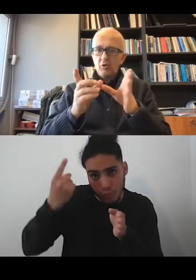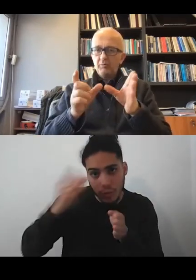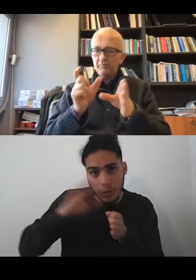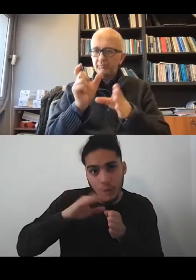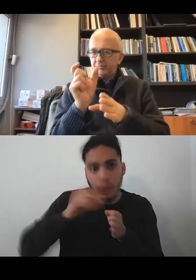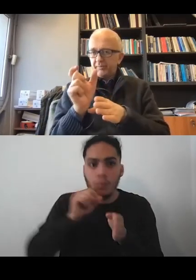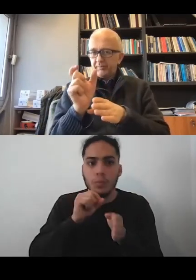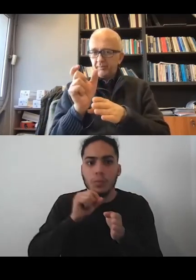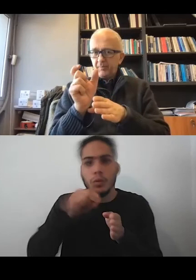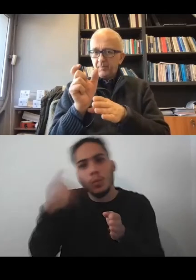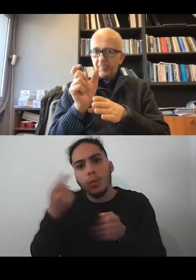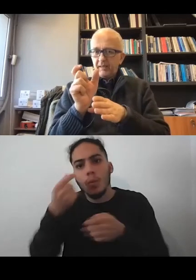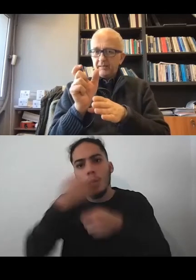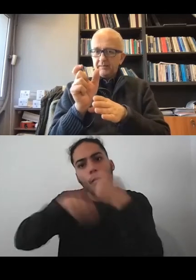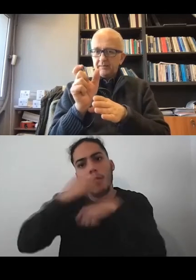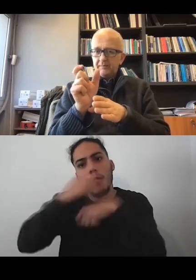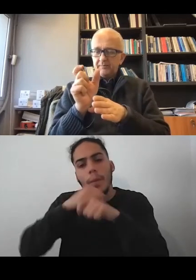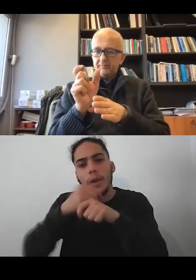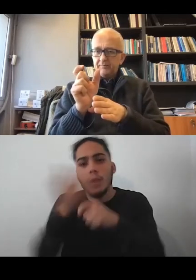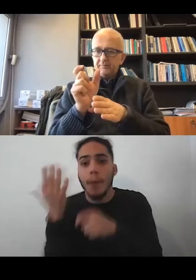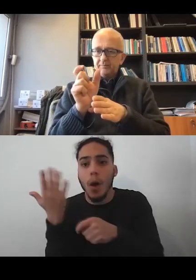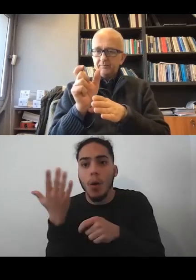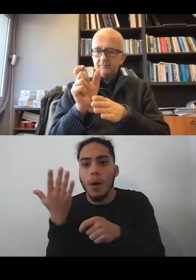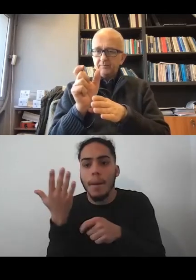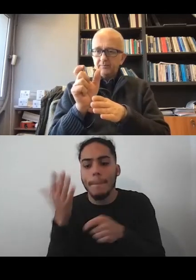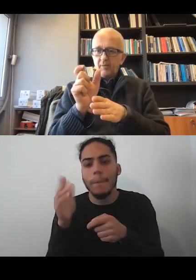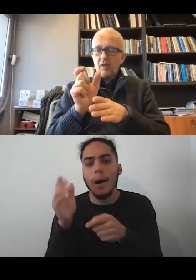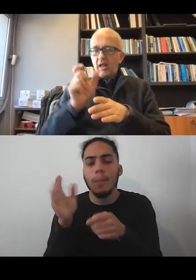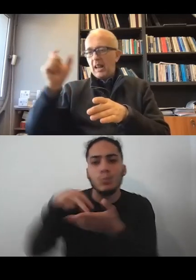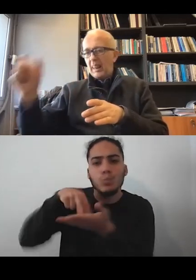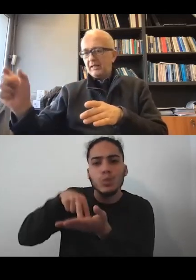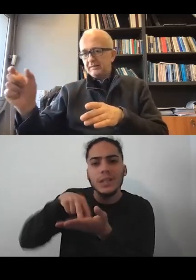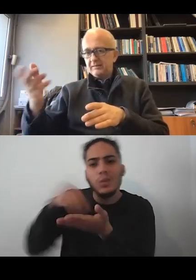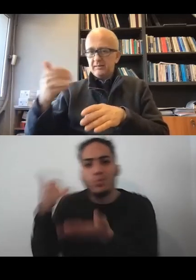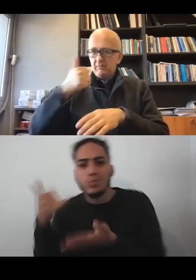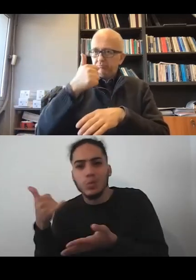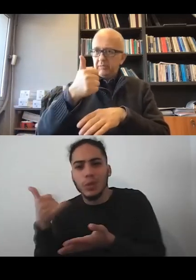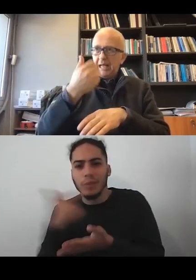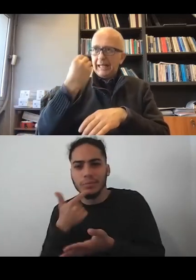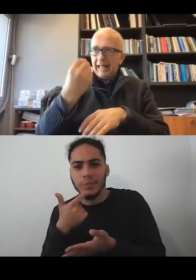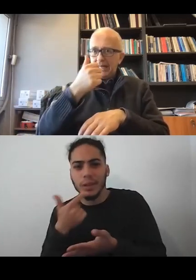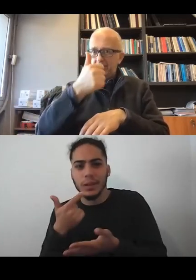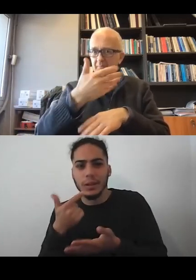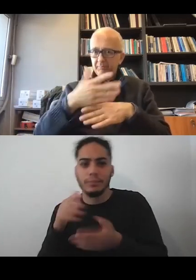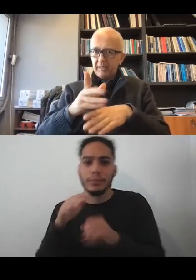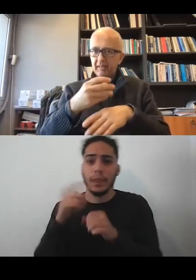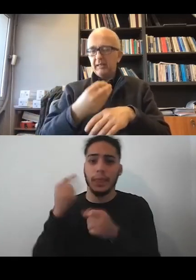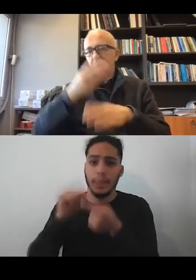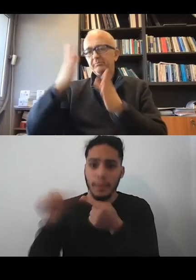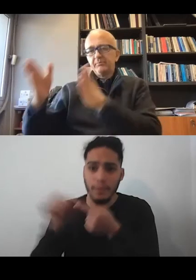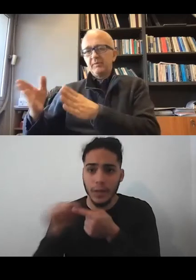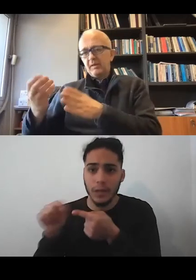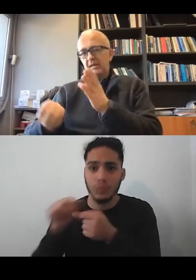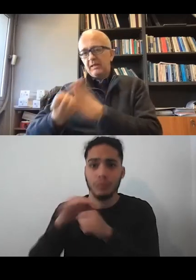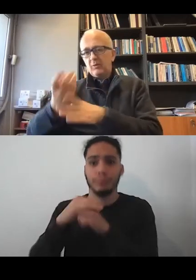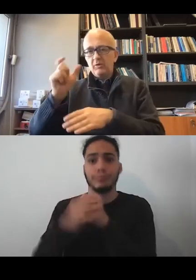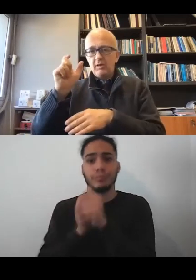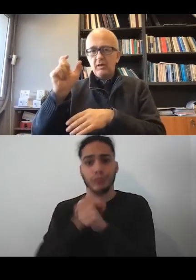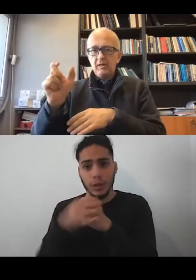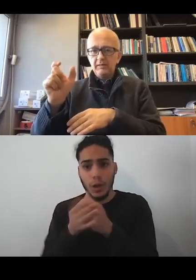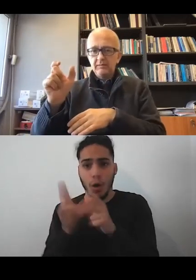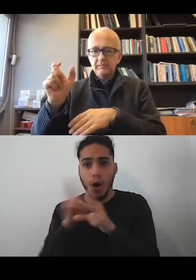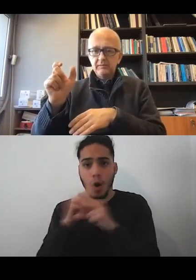second position. Select a new configuration, then add a new moment, and